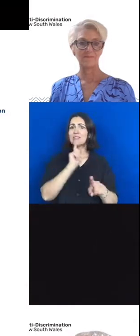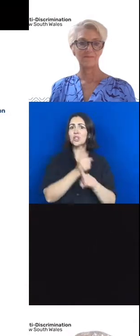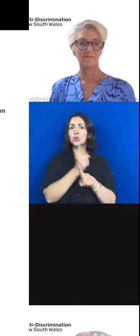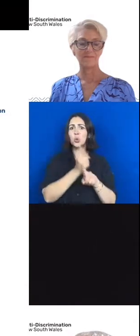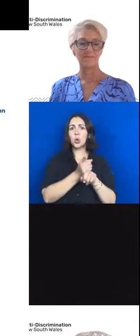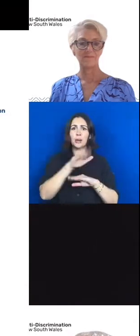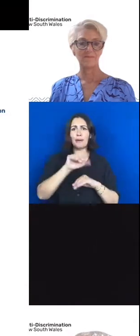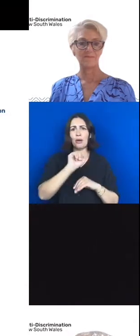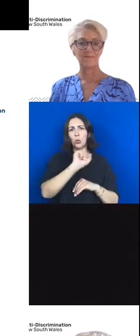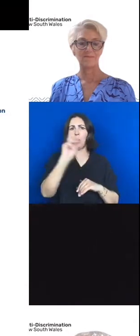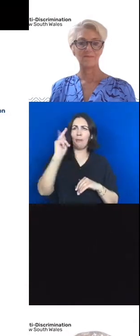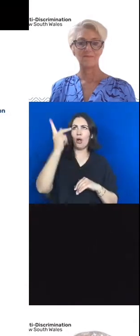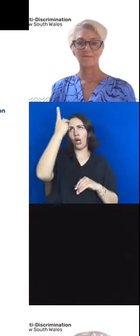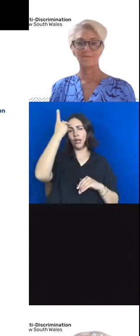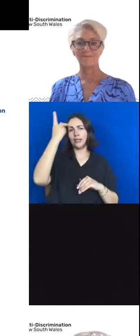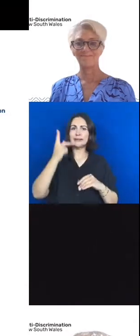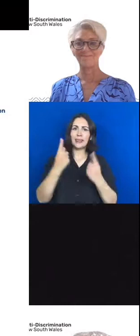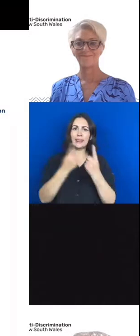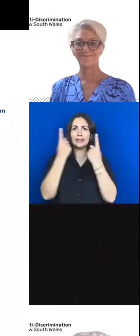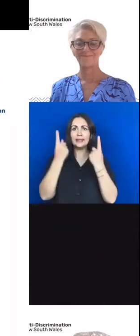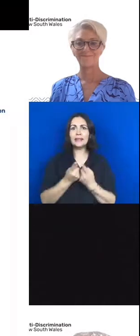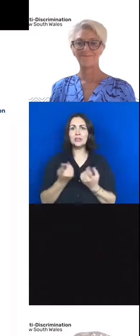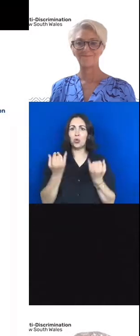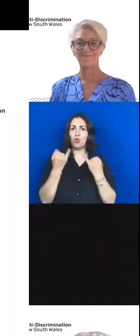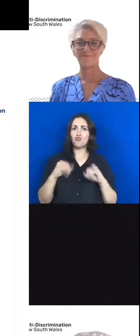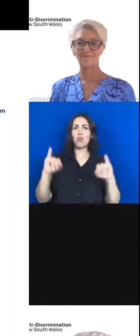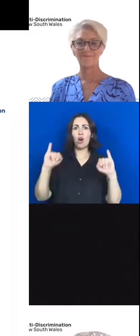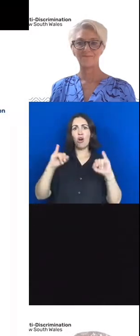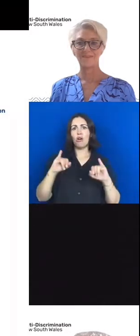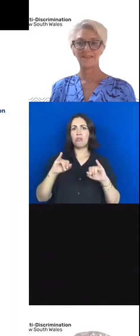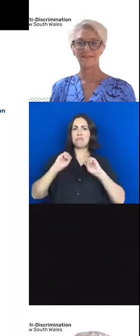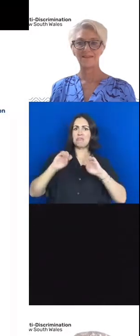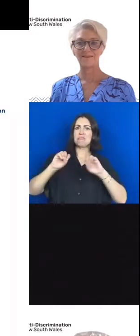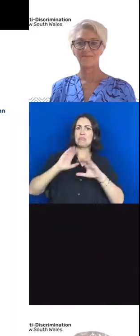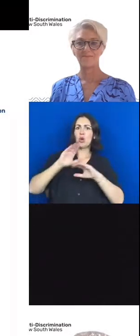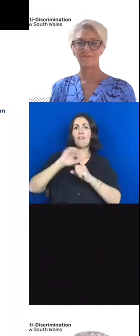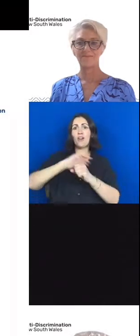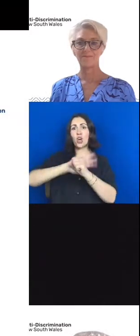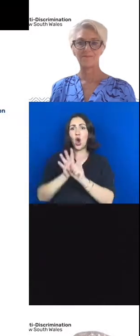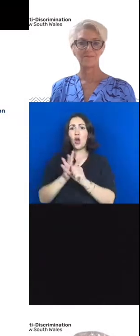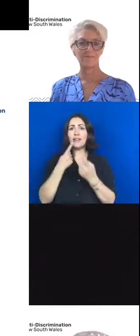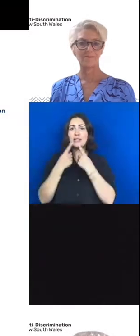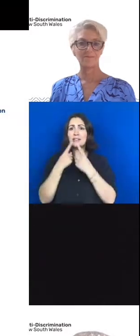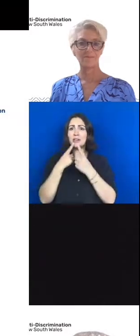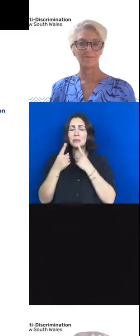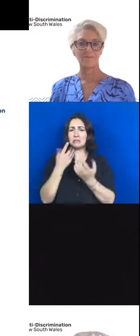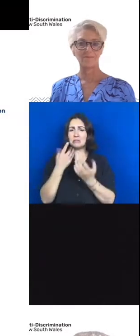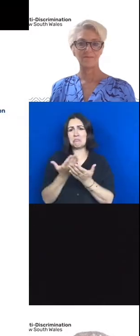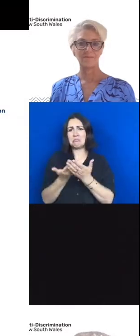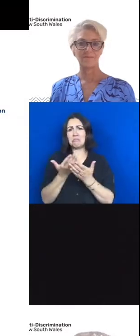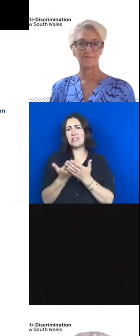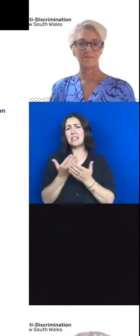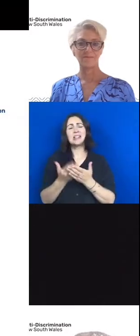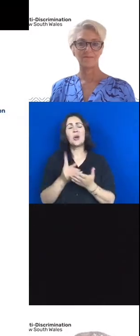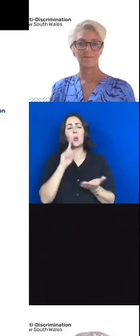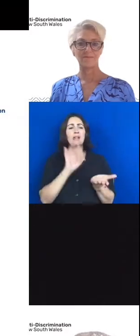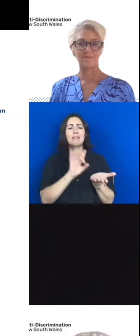messages or misinformation about COVID-19, may result in restrictions or removal from this event.